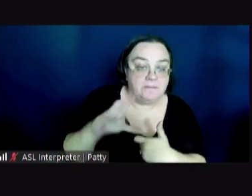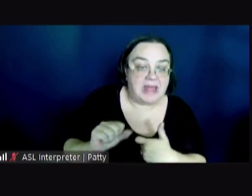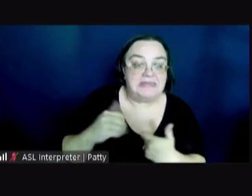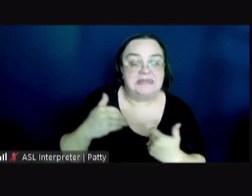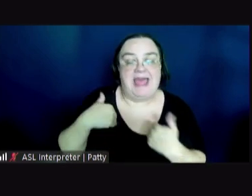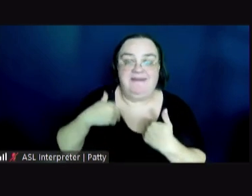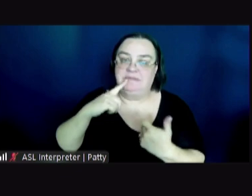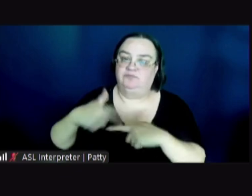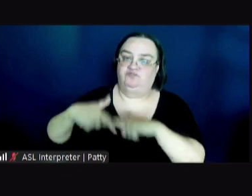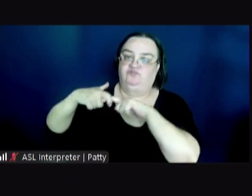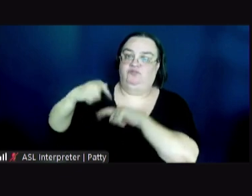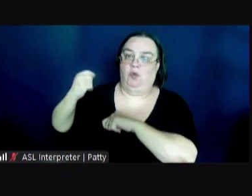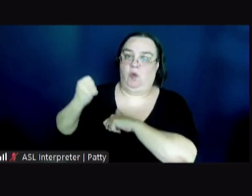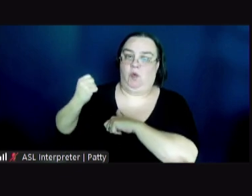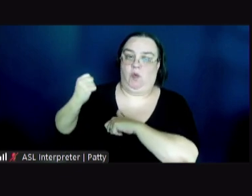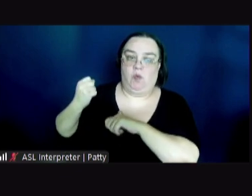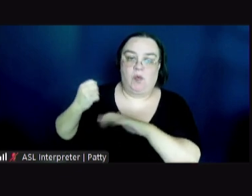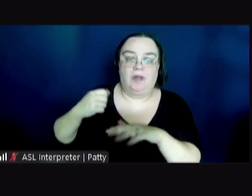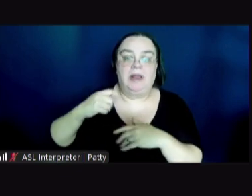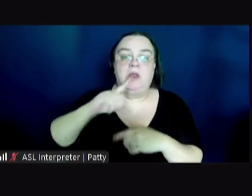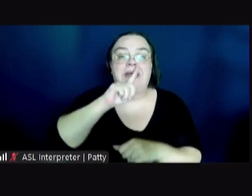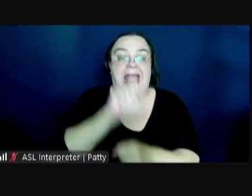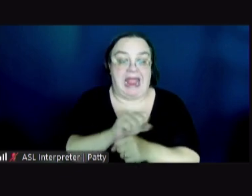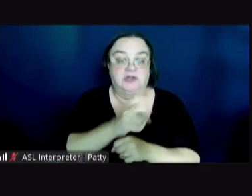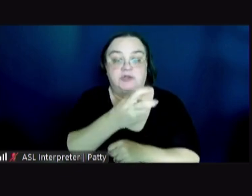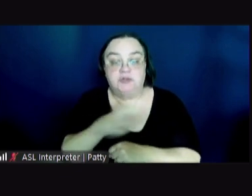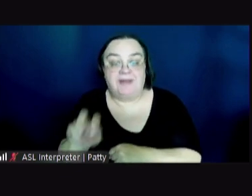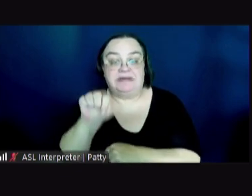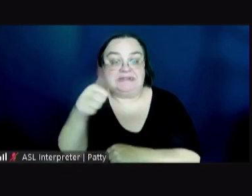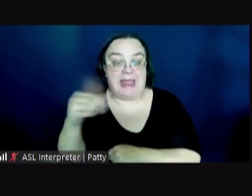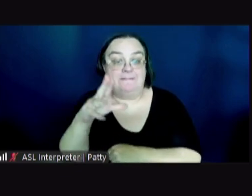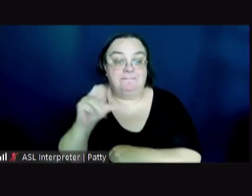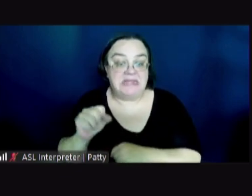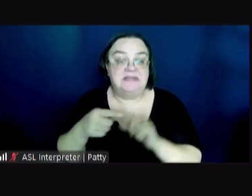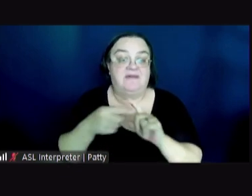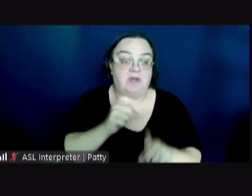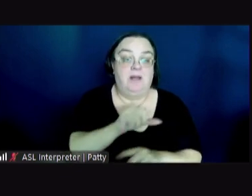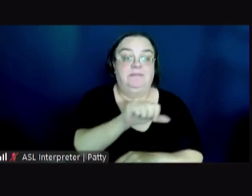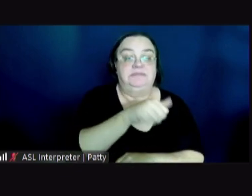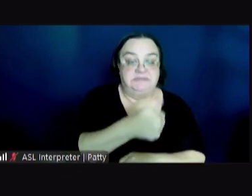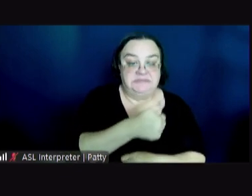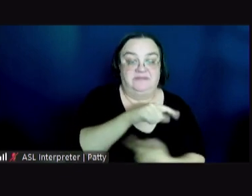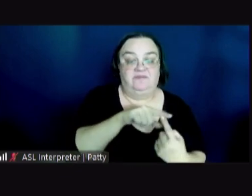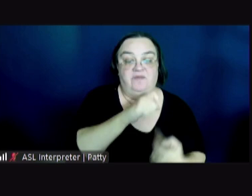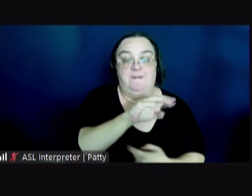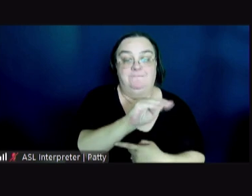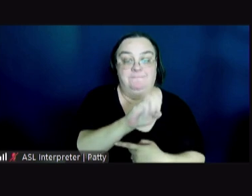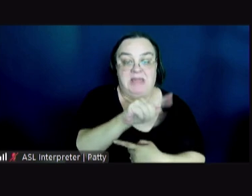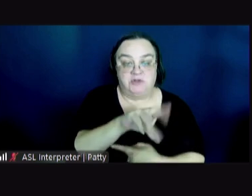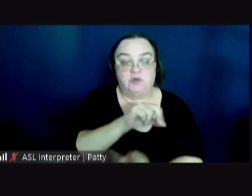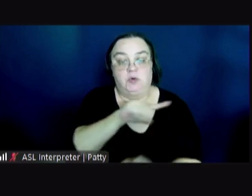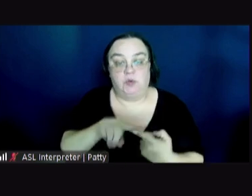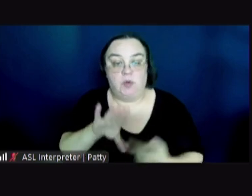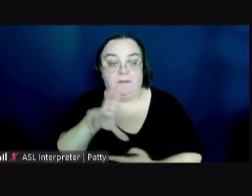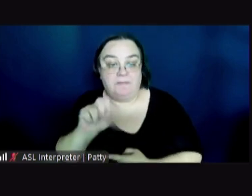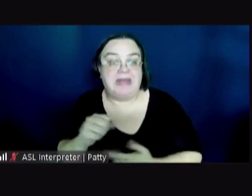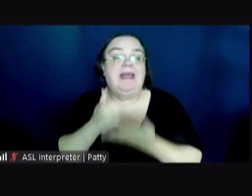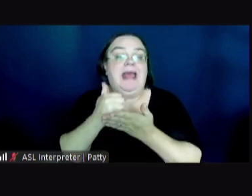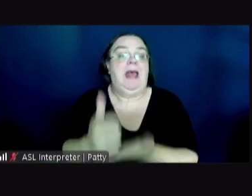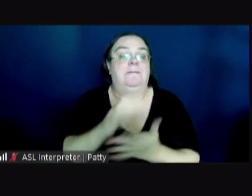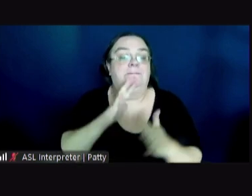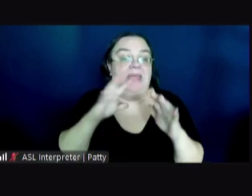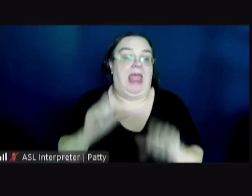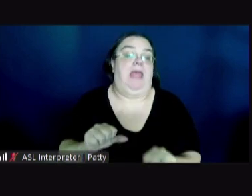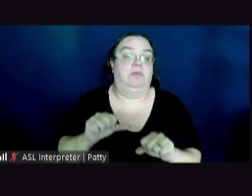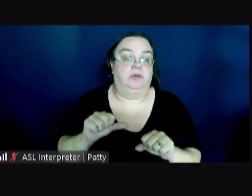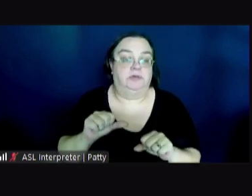from Metro to the bus to help them be able to stand up that they're part of the bus network, which